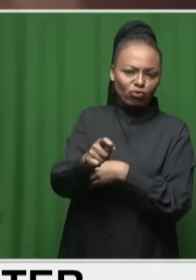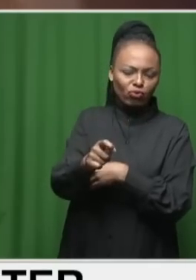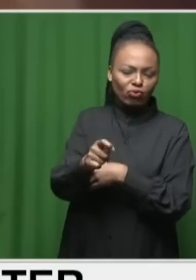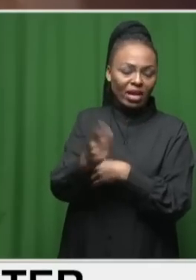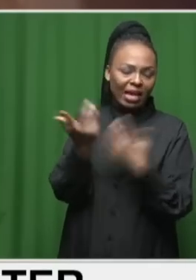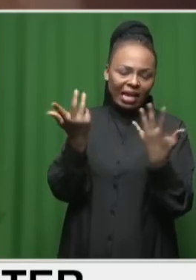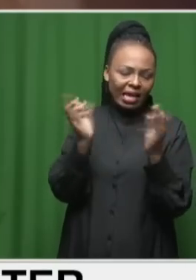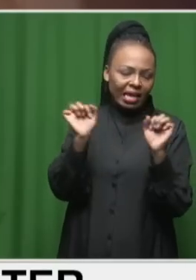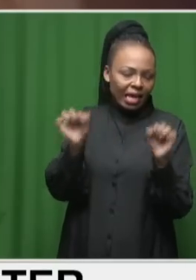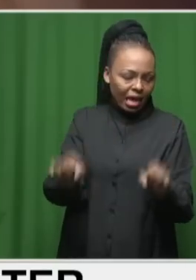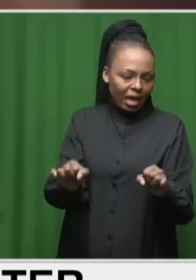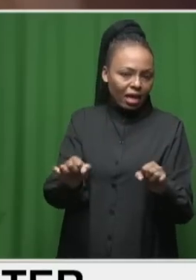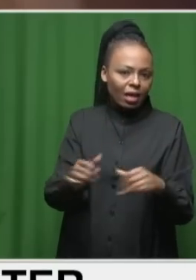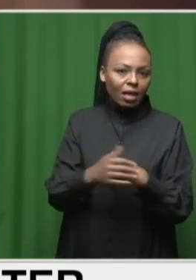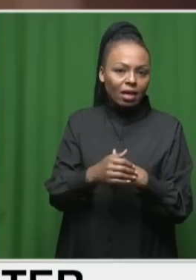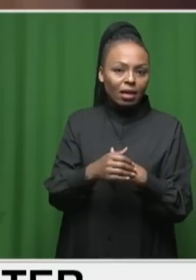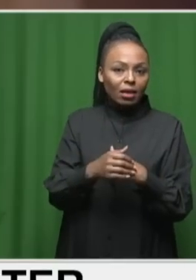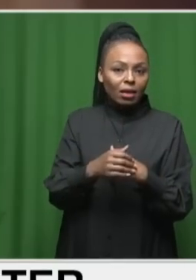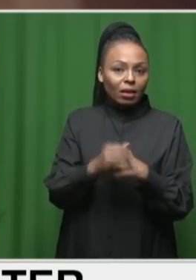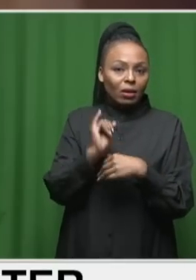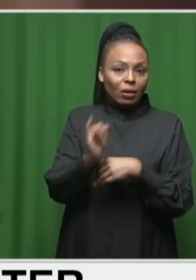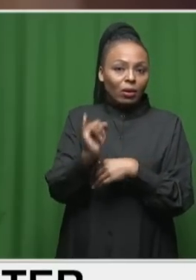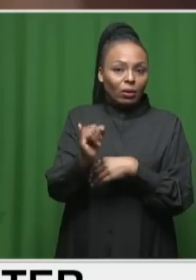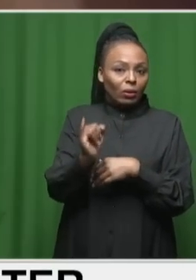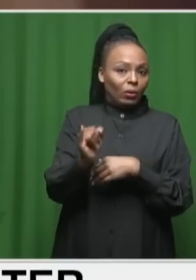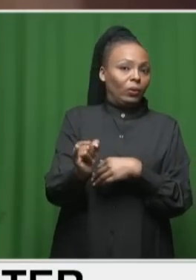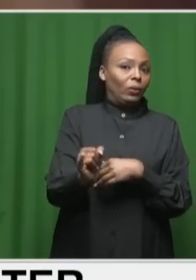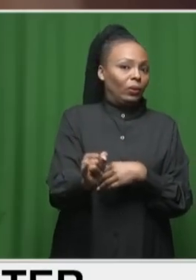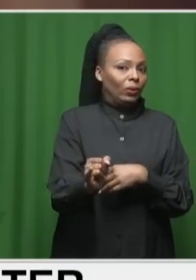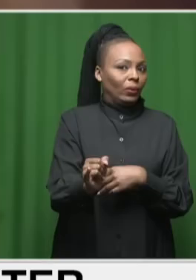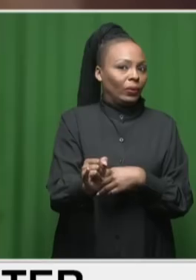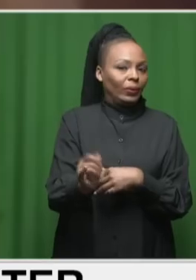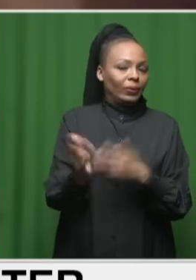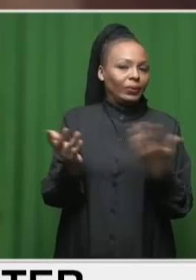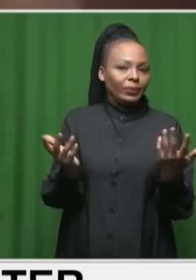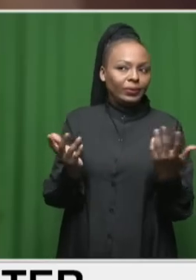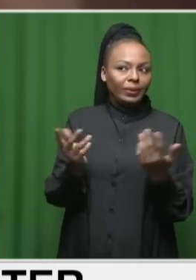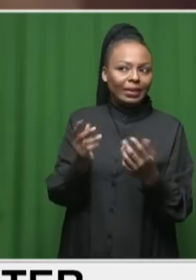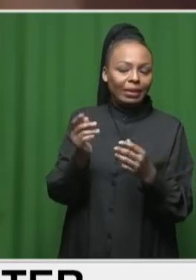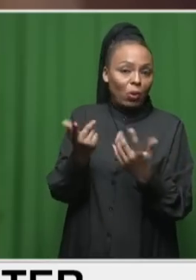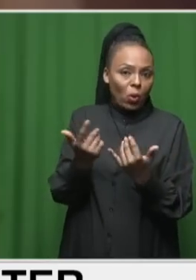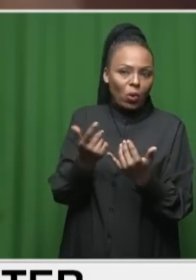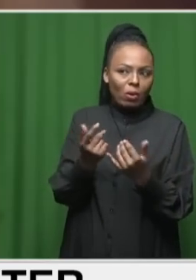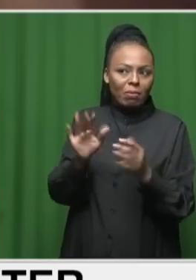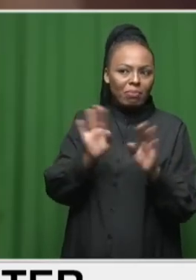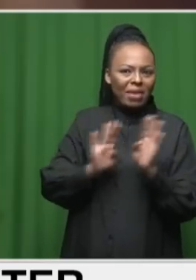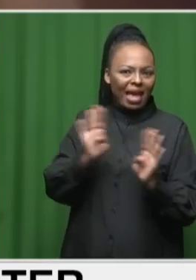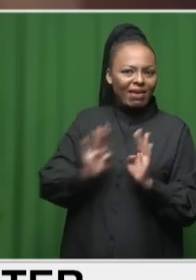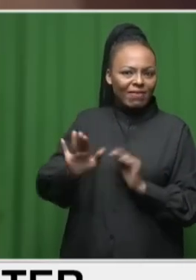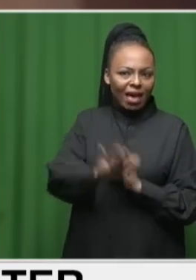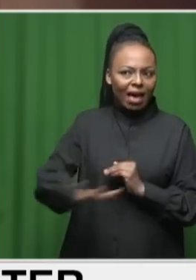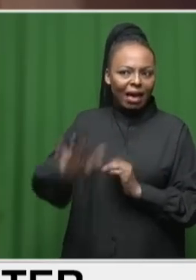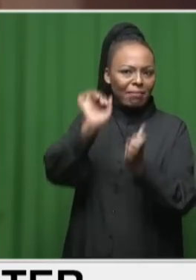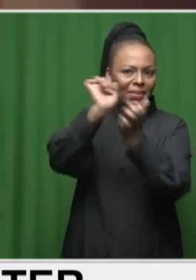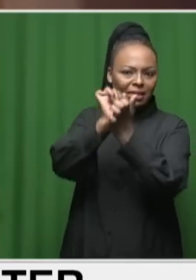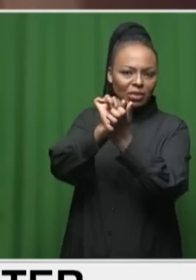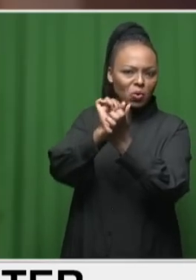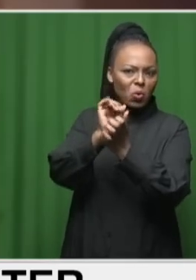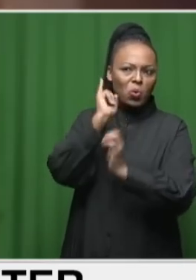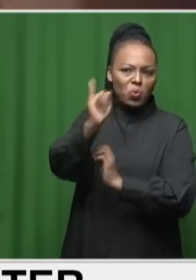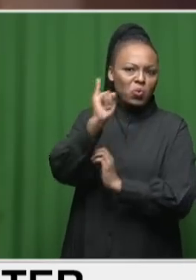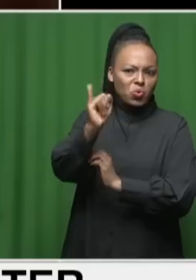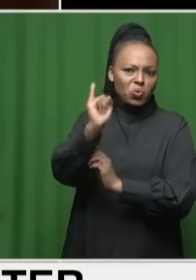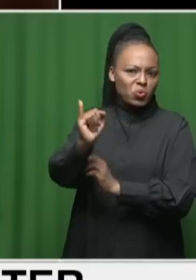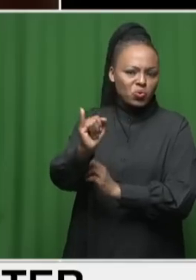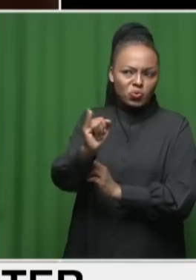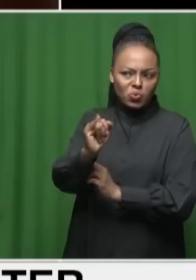Yeah, so there's the treatment of men in that prison has just been horrific. And